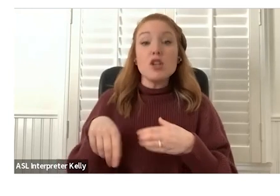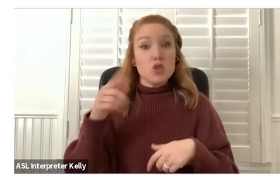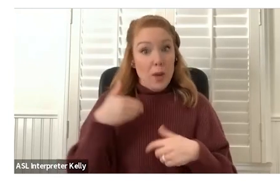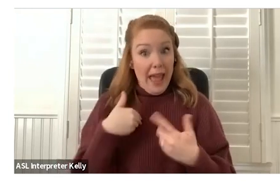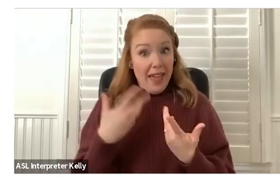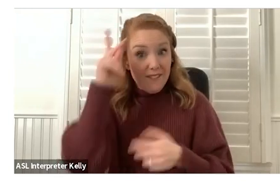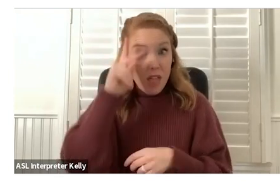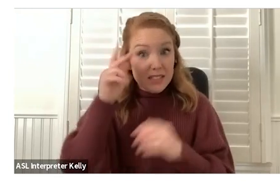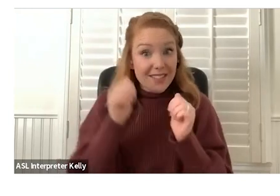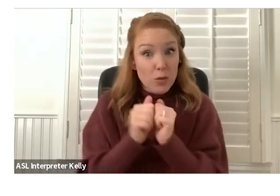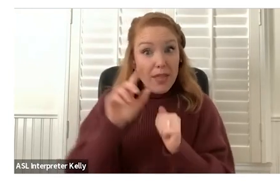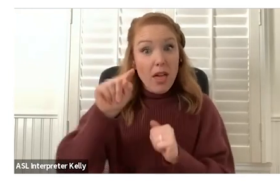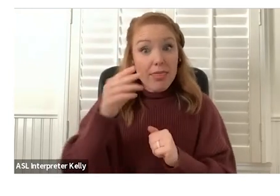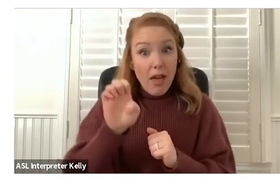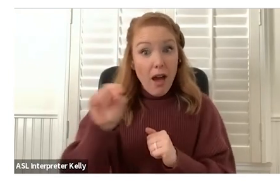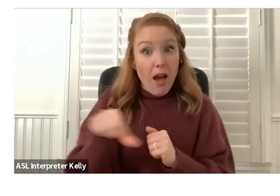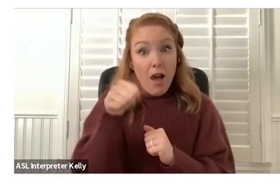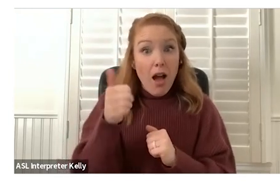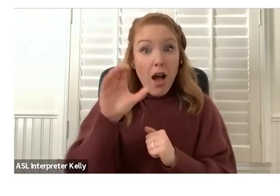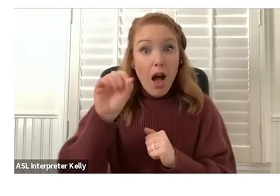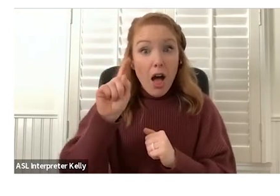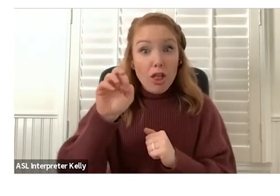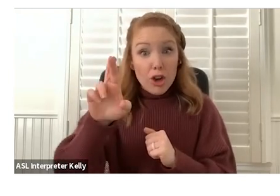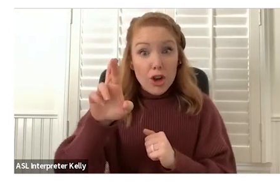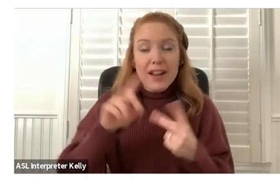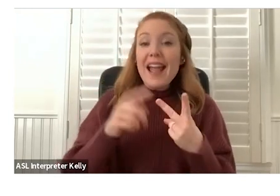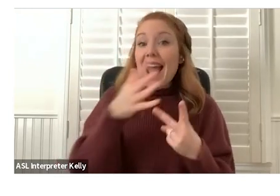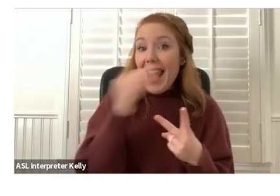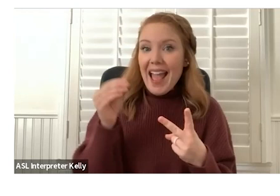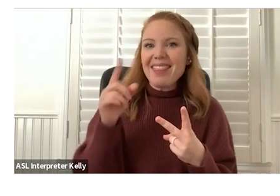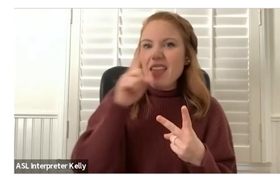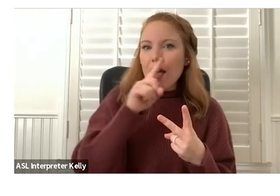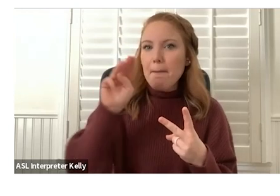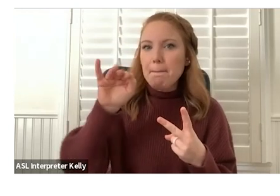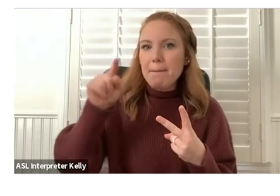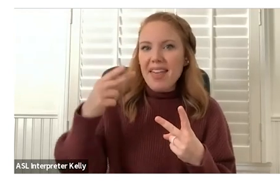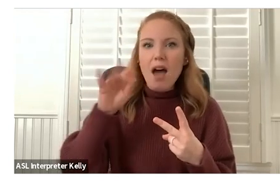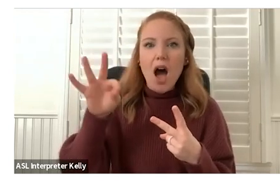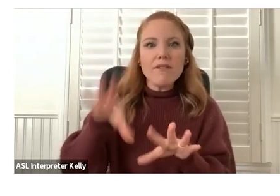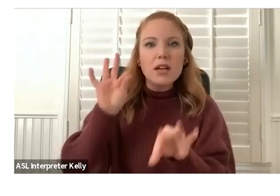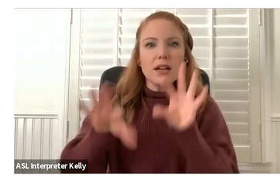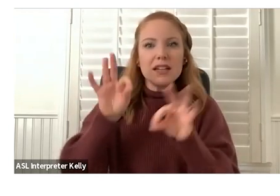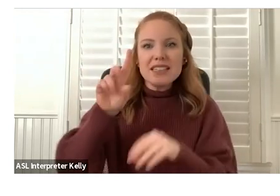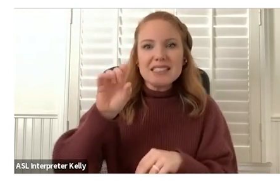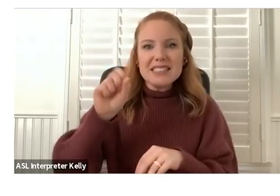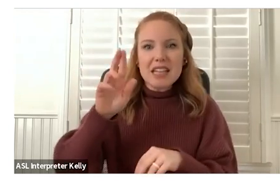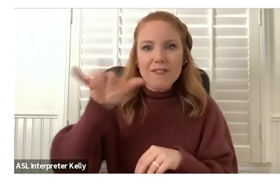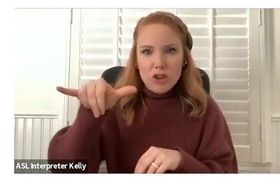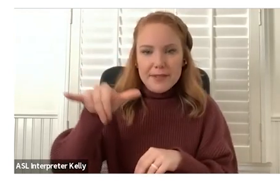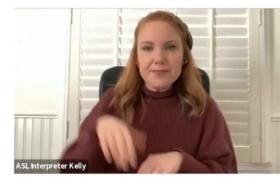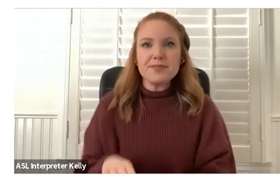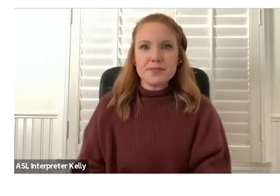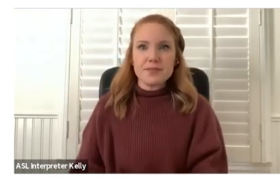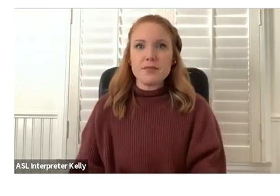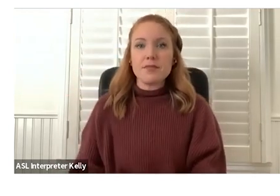was under the auspices of a Christian, European, white, what have you, this expands, right? We can